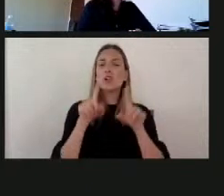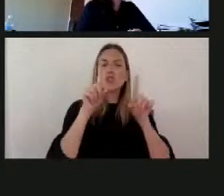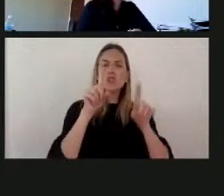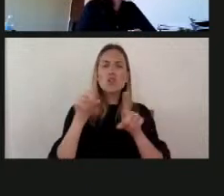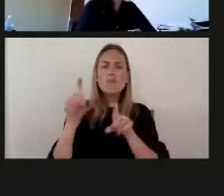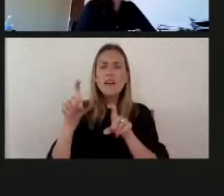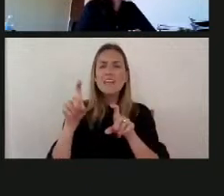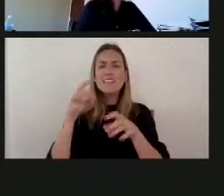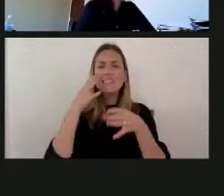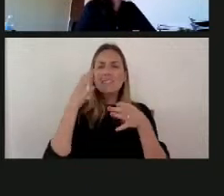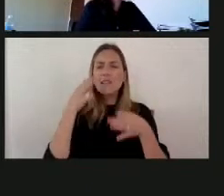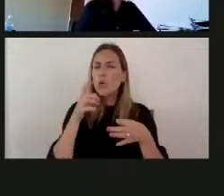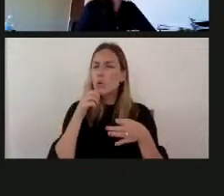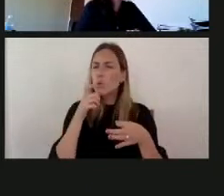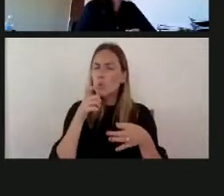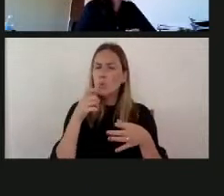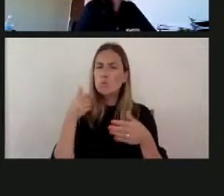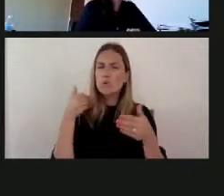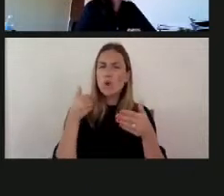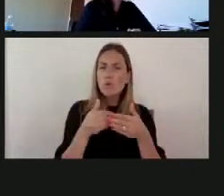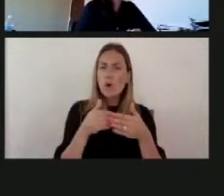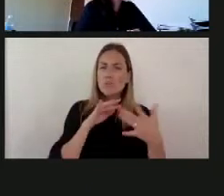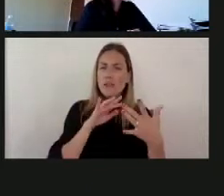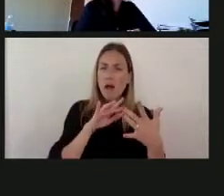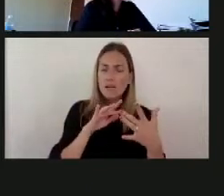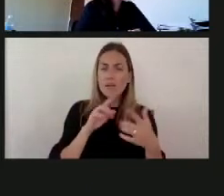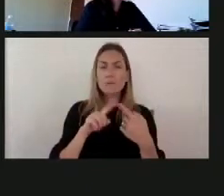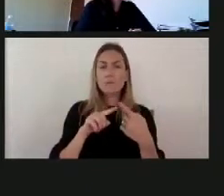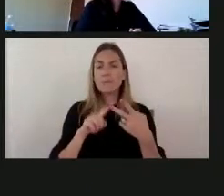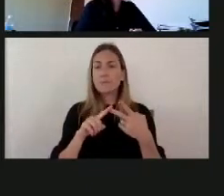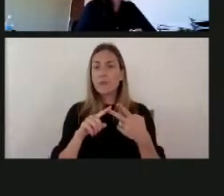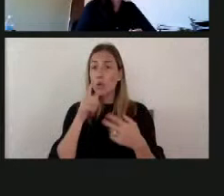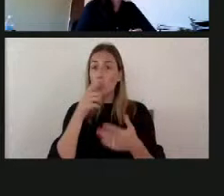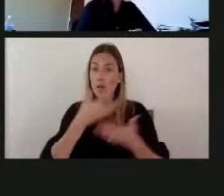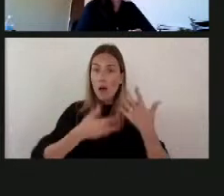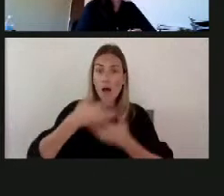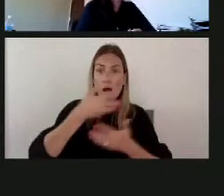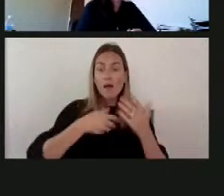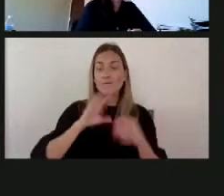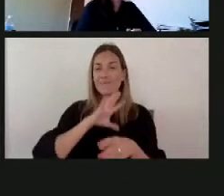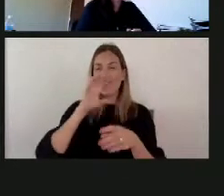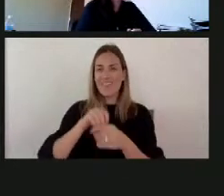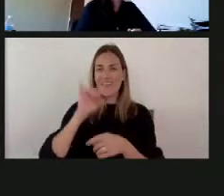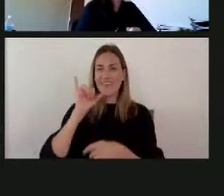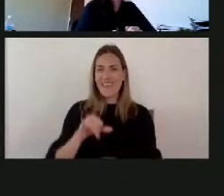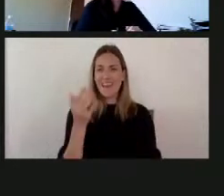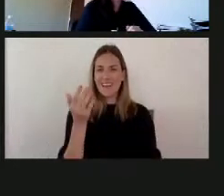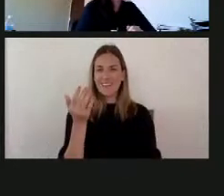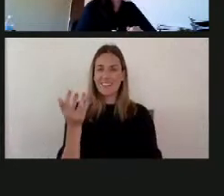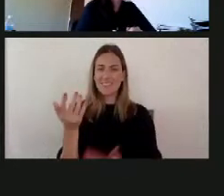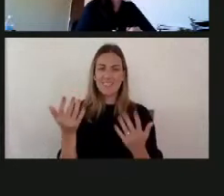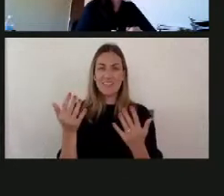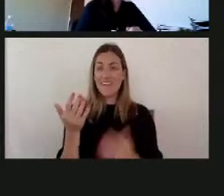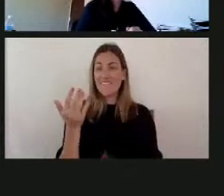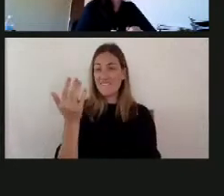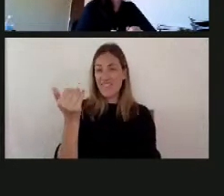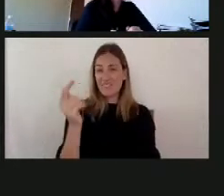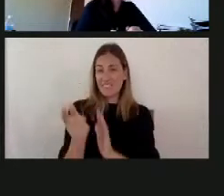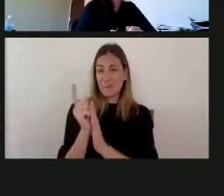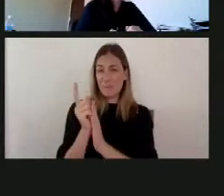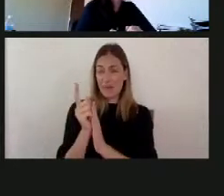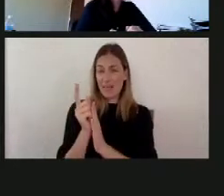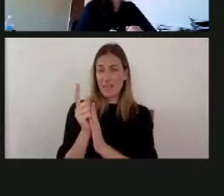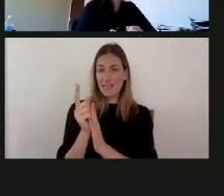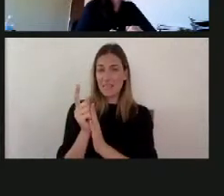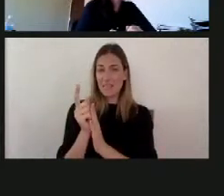who the close contacts are, who the individuals are that are around them within that 15 minutes over